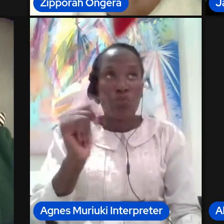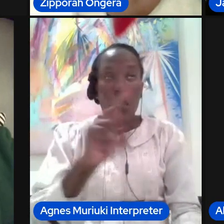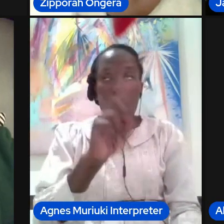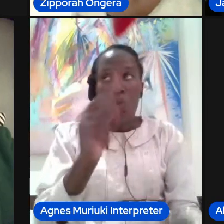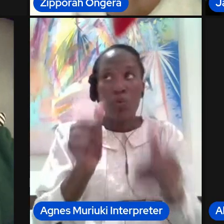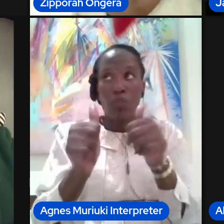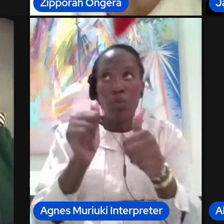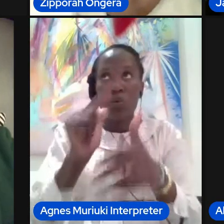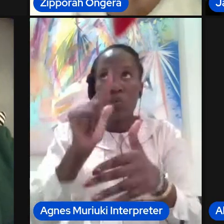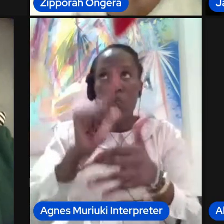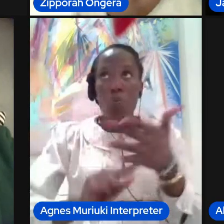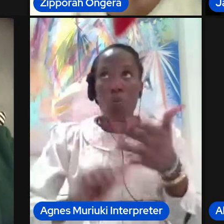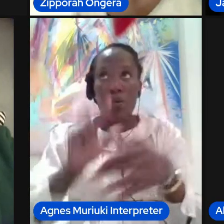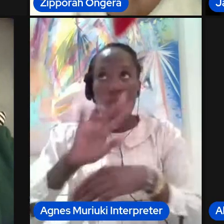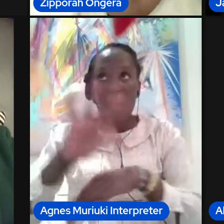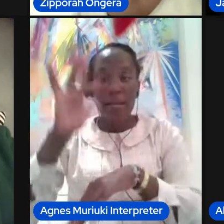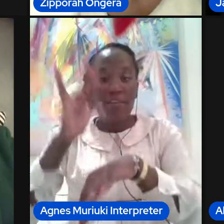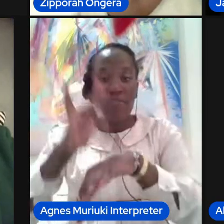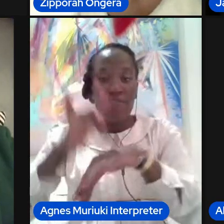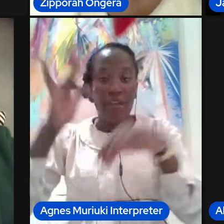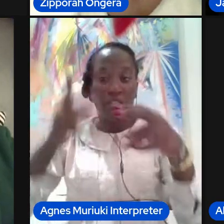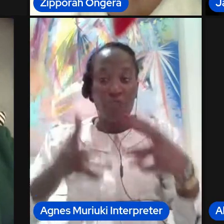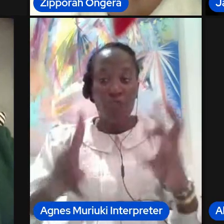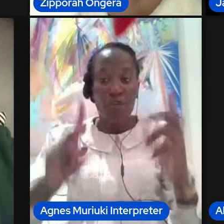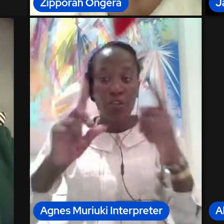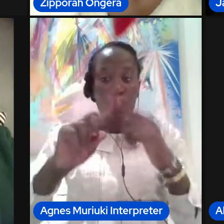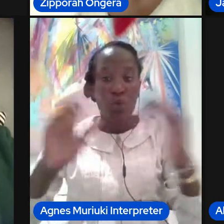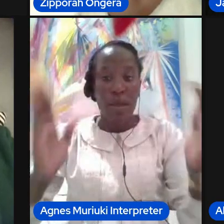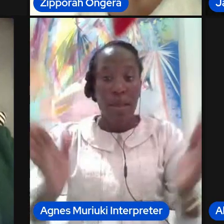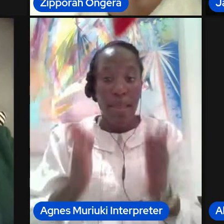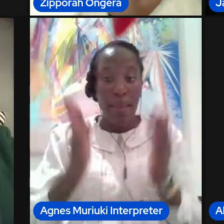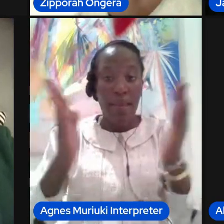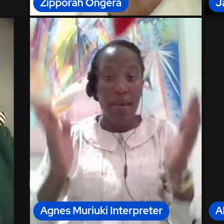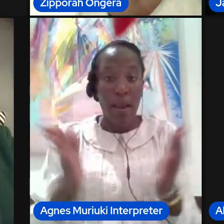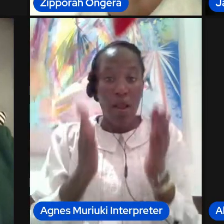are effective ways to encourage allyship through